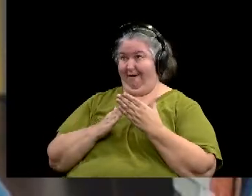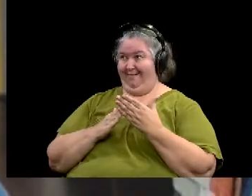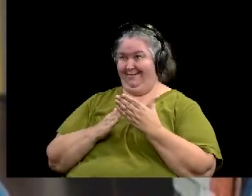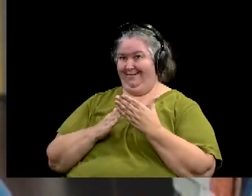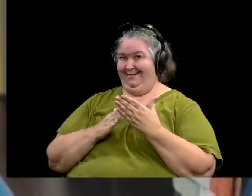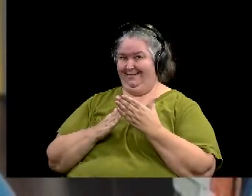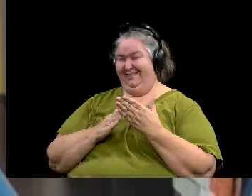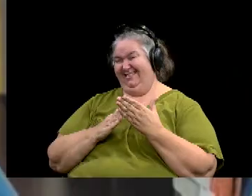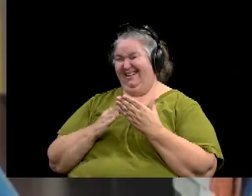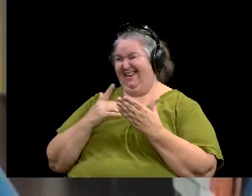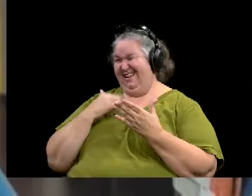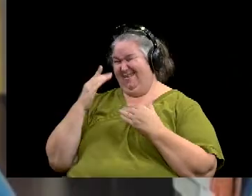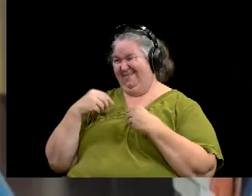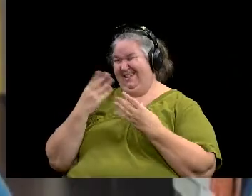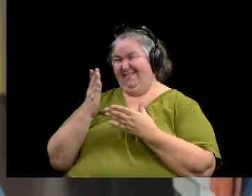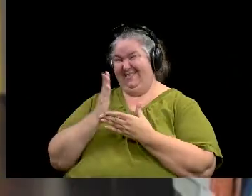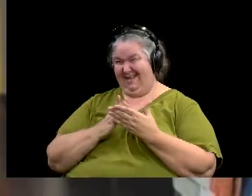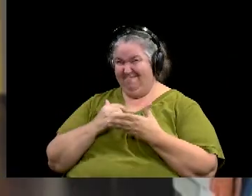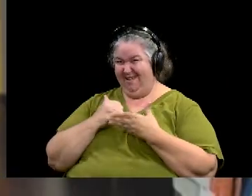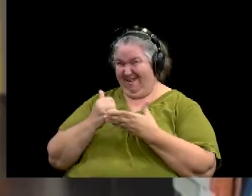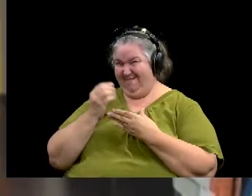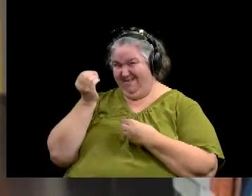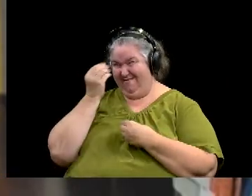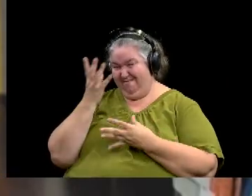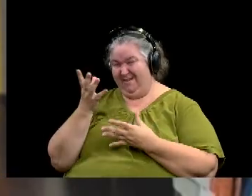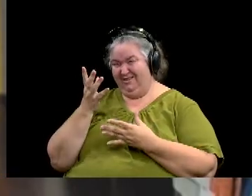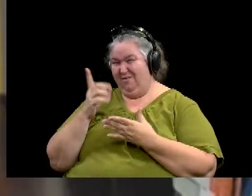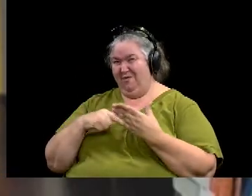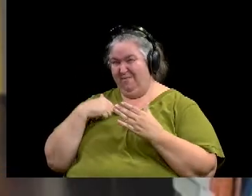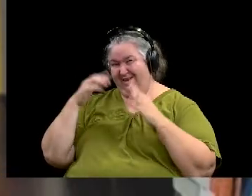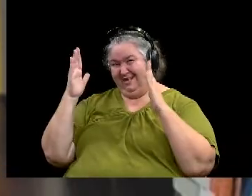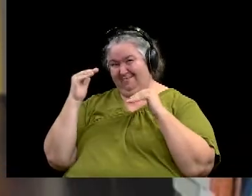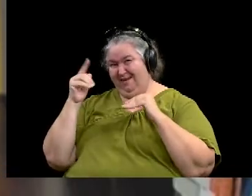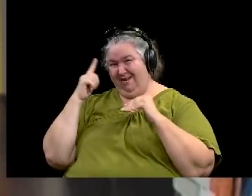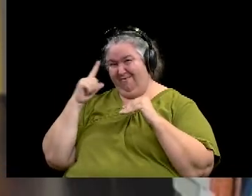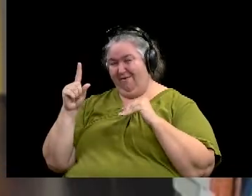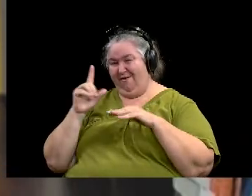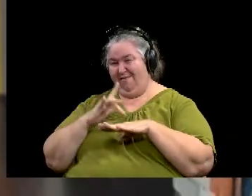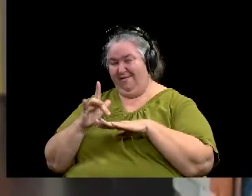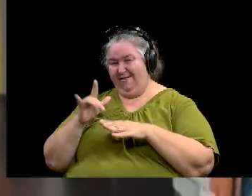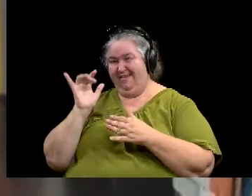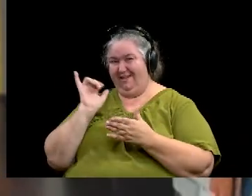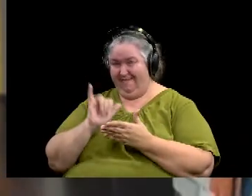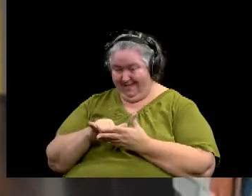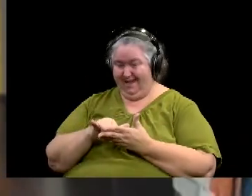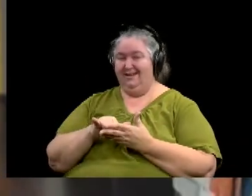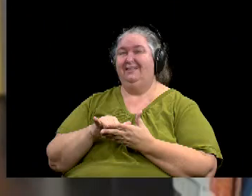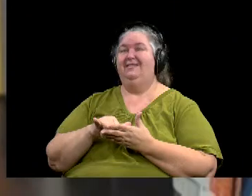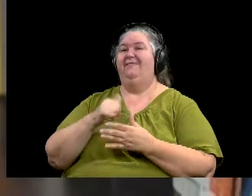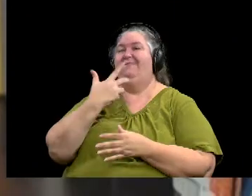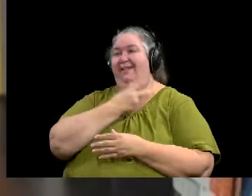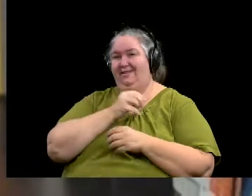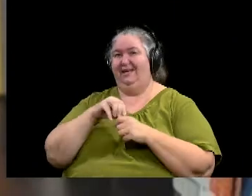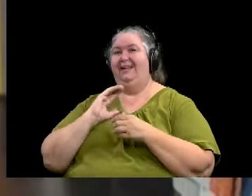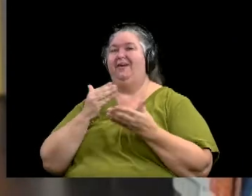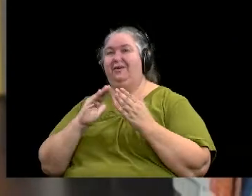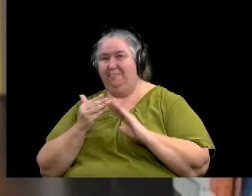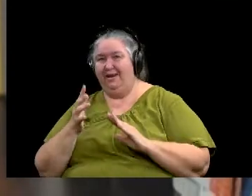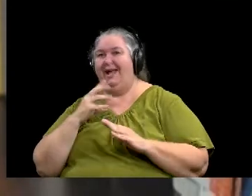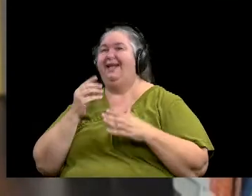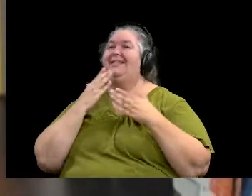what we expect for the availability of the vaccine in our community. And thank you again, Mayor and Judge, and I'm happy to answer